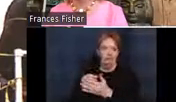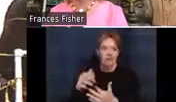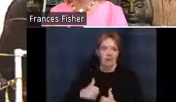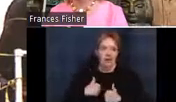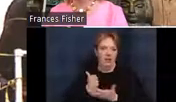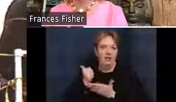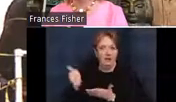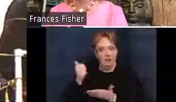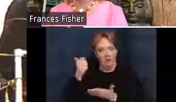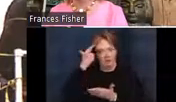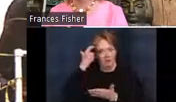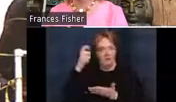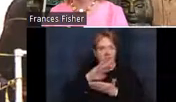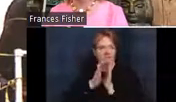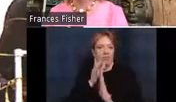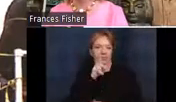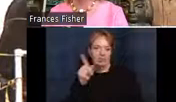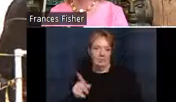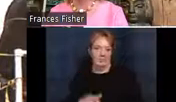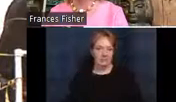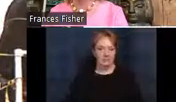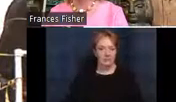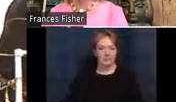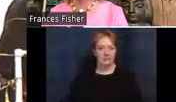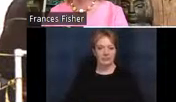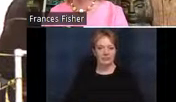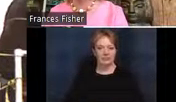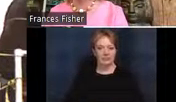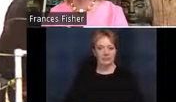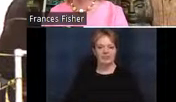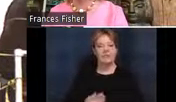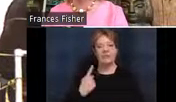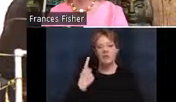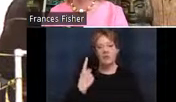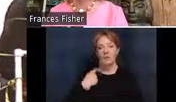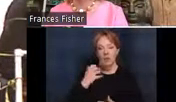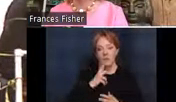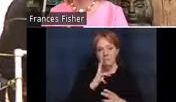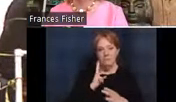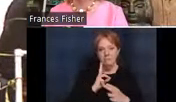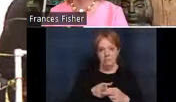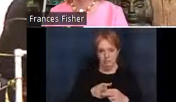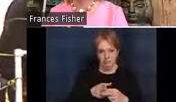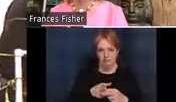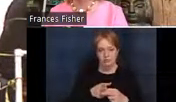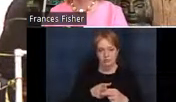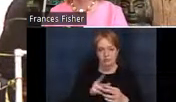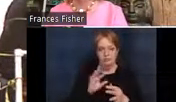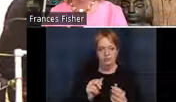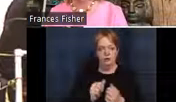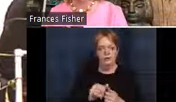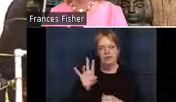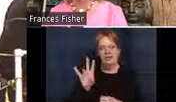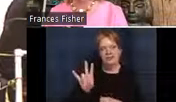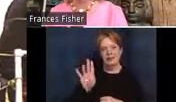dreams to reality. One thing that I wanted to say too with regard to the seven beings, we have a few